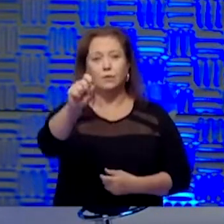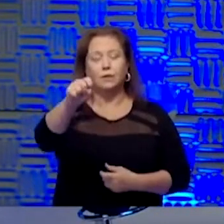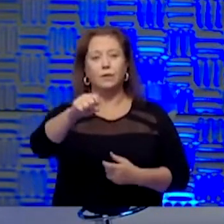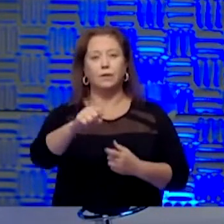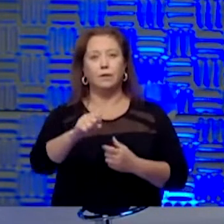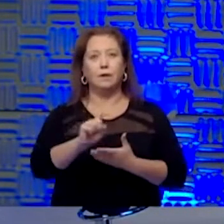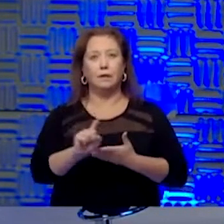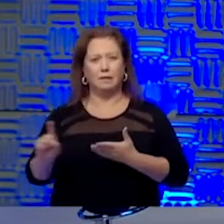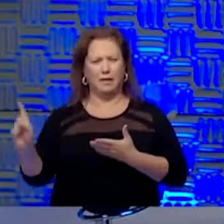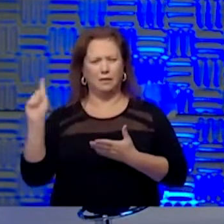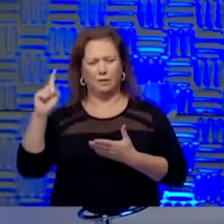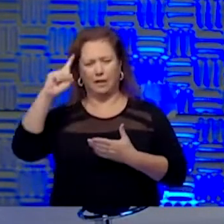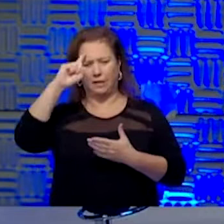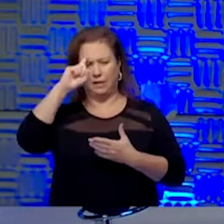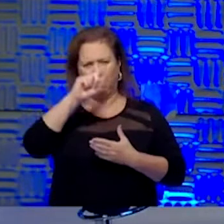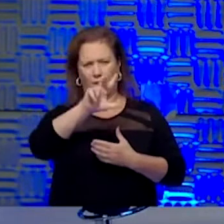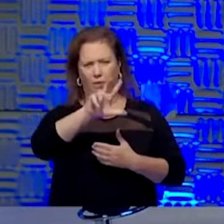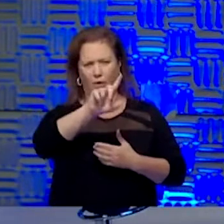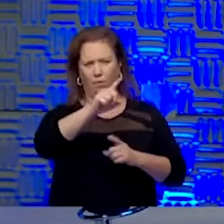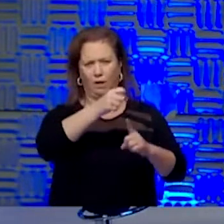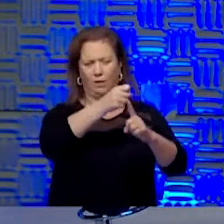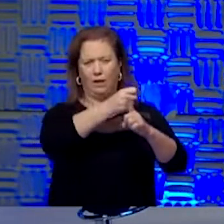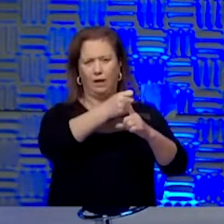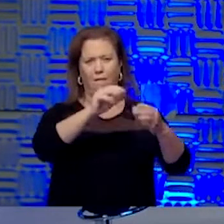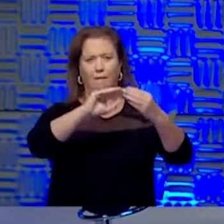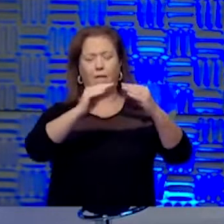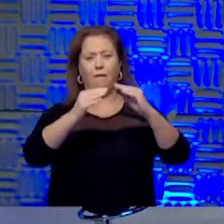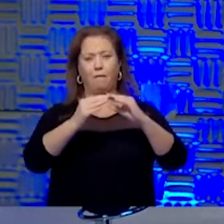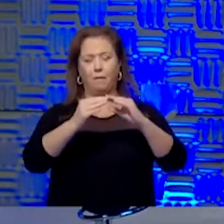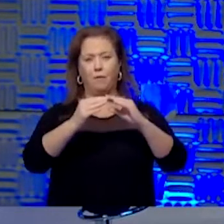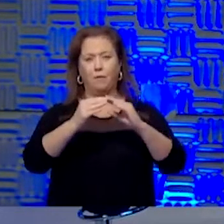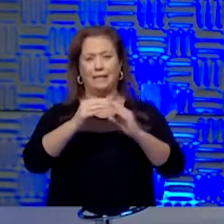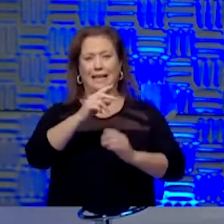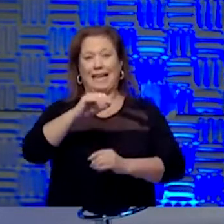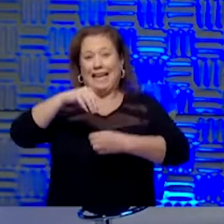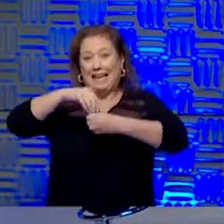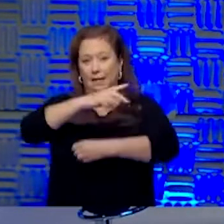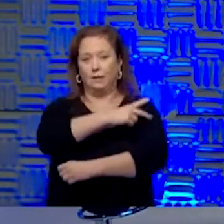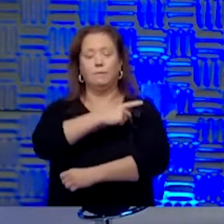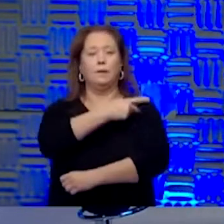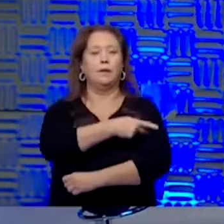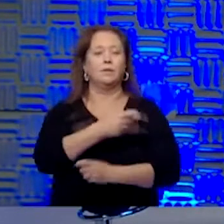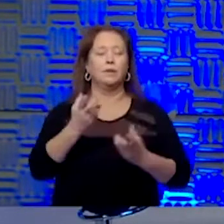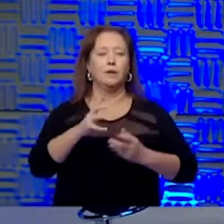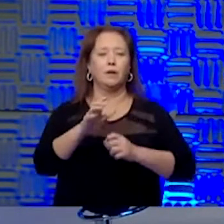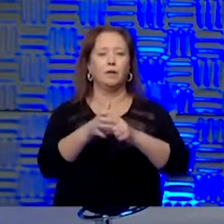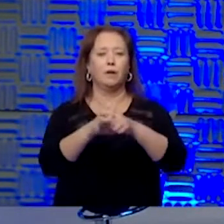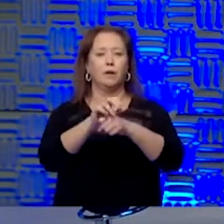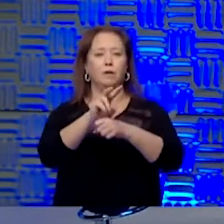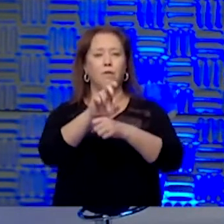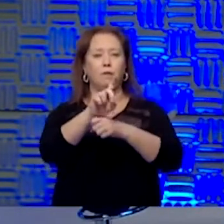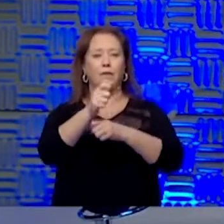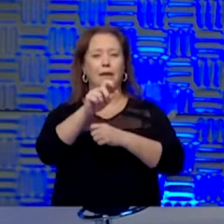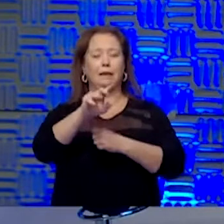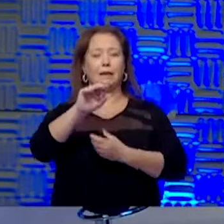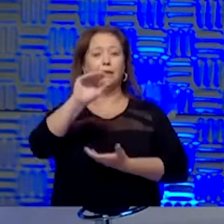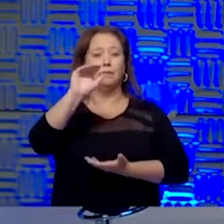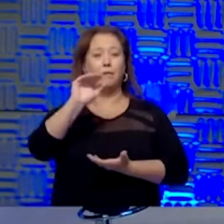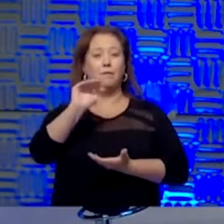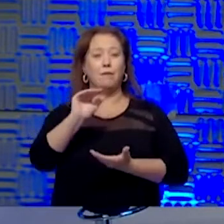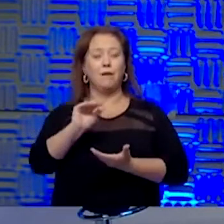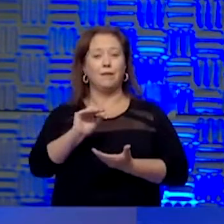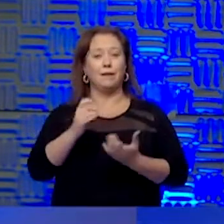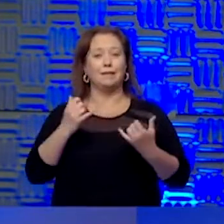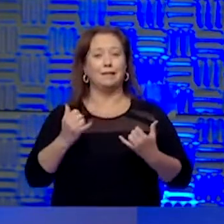so last week, I think we're up to 31. Our numbers of the inpatient admissions for COVID-19 have been going down. Today we